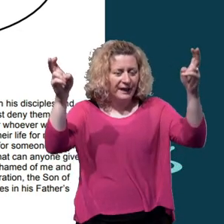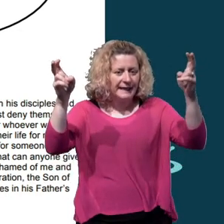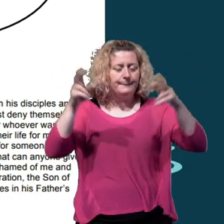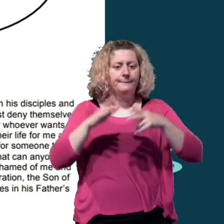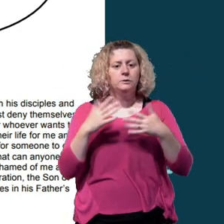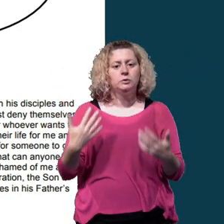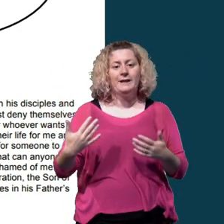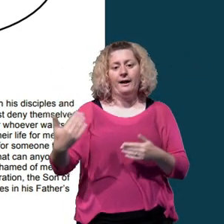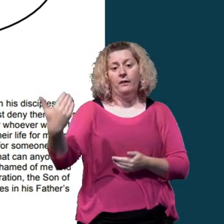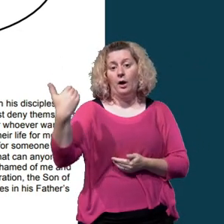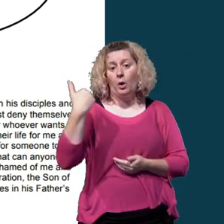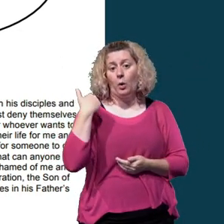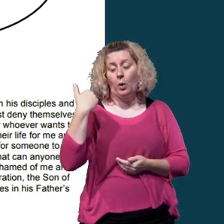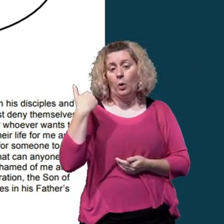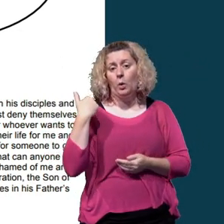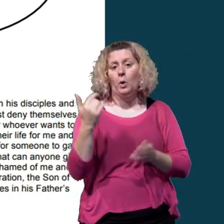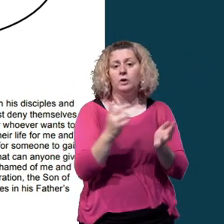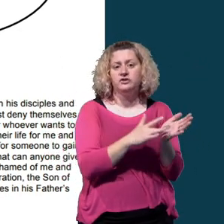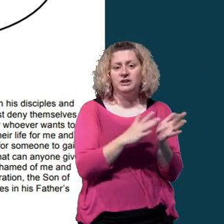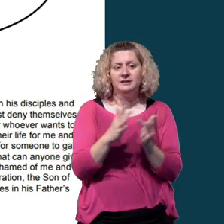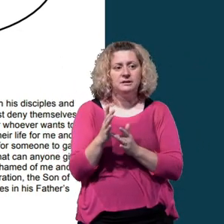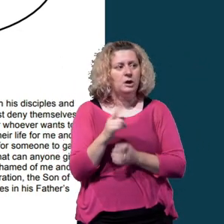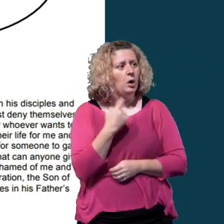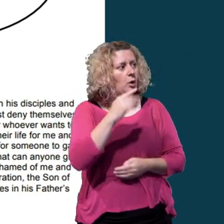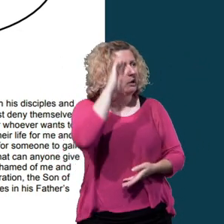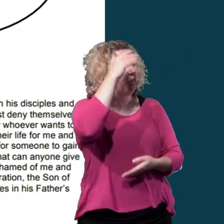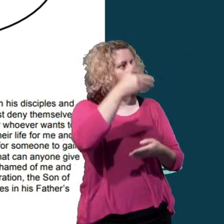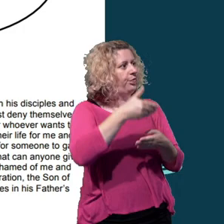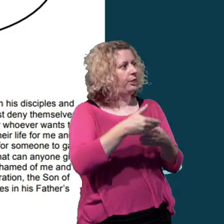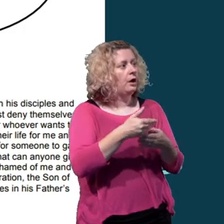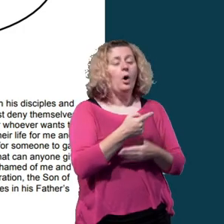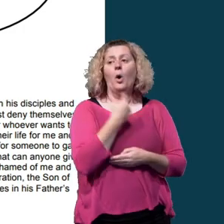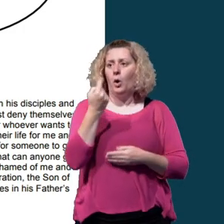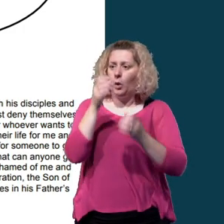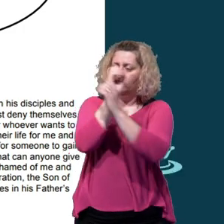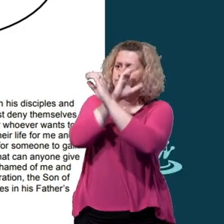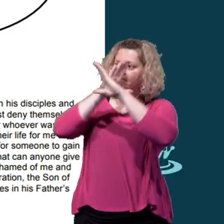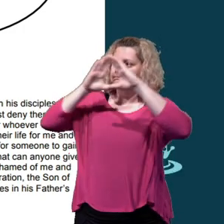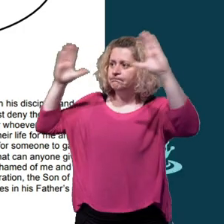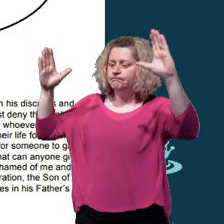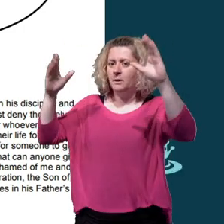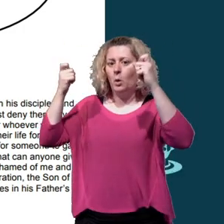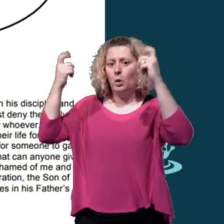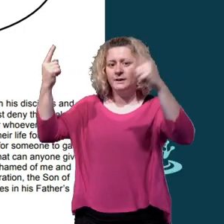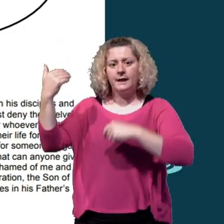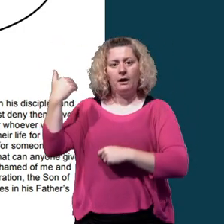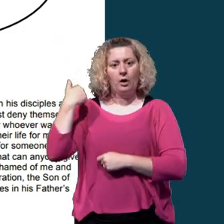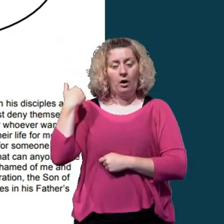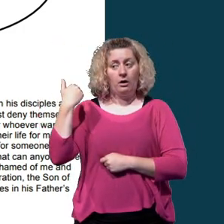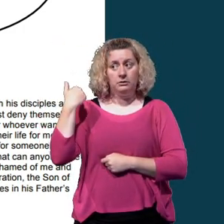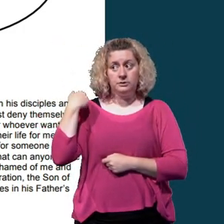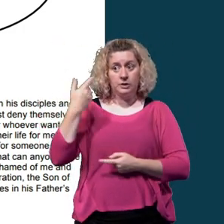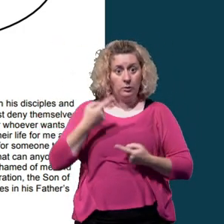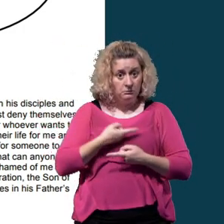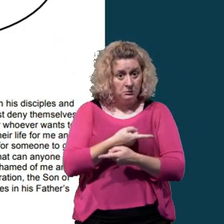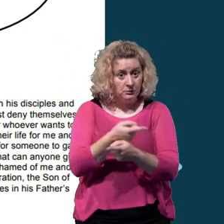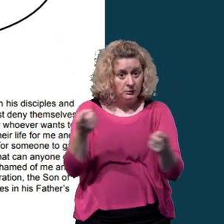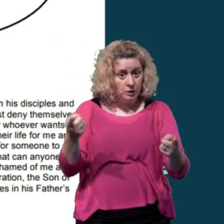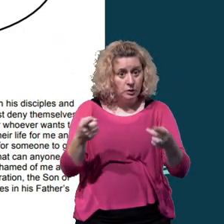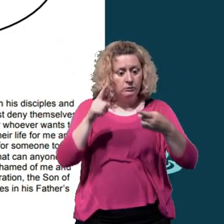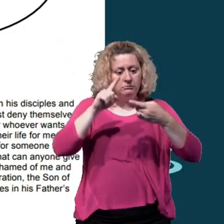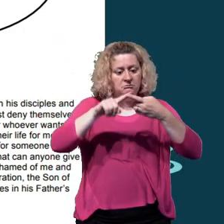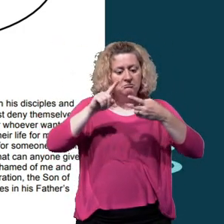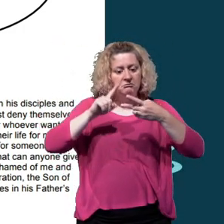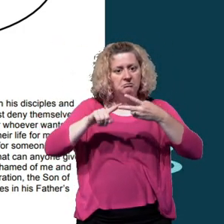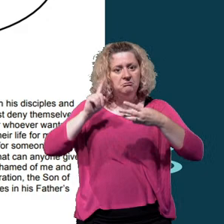Mark 8, 34 to 38, who is blind and who can see? Right, over to you, here or back at home. Can you dig out those three answers?